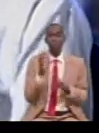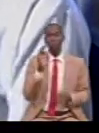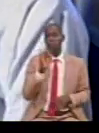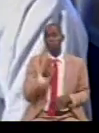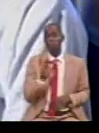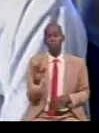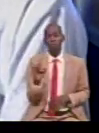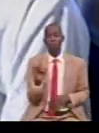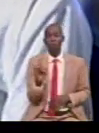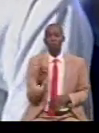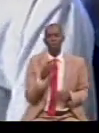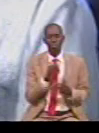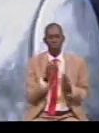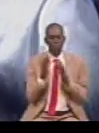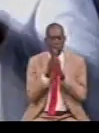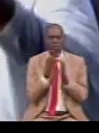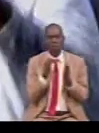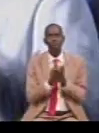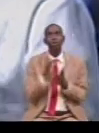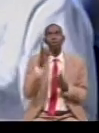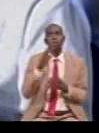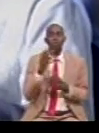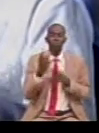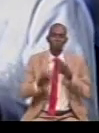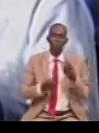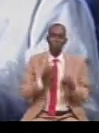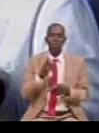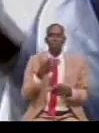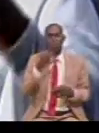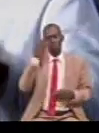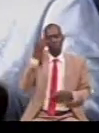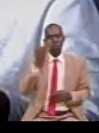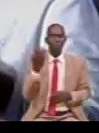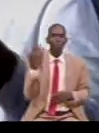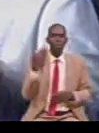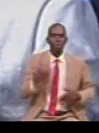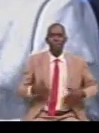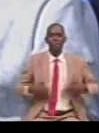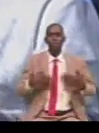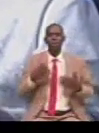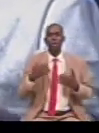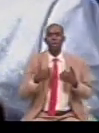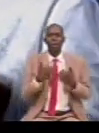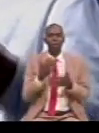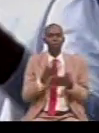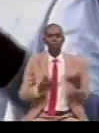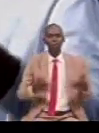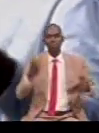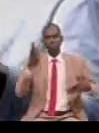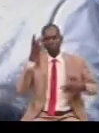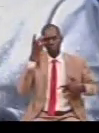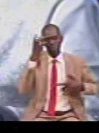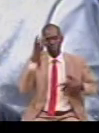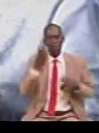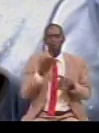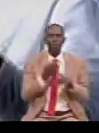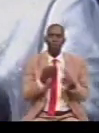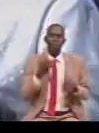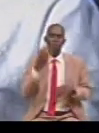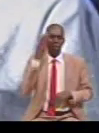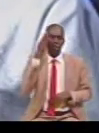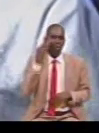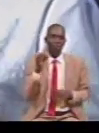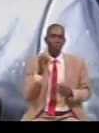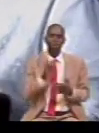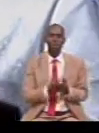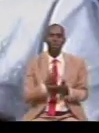yes, God has visited me. And due to my past life, I had some sicknesses, some experiences that I've